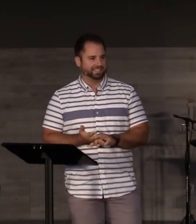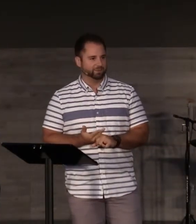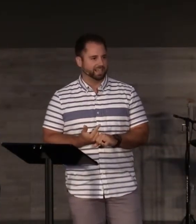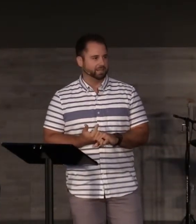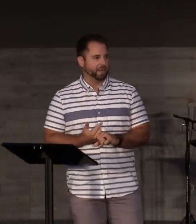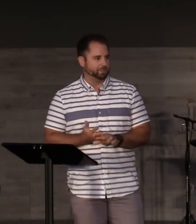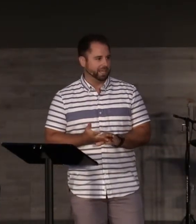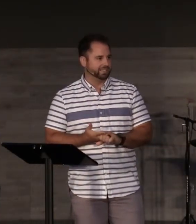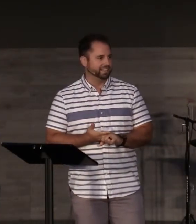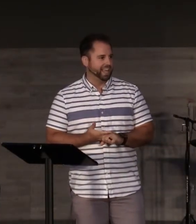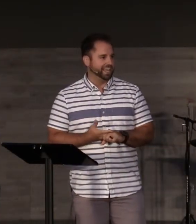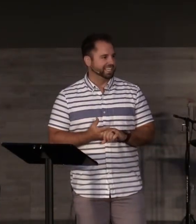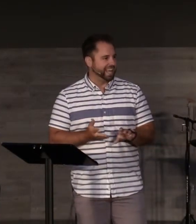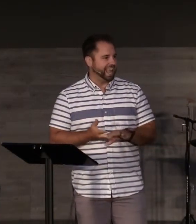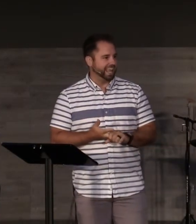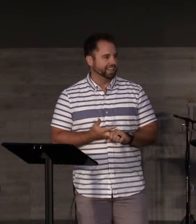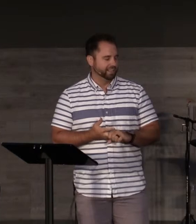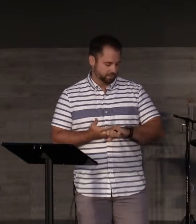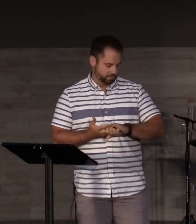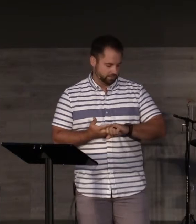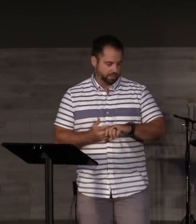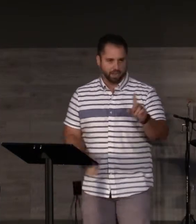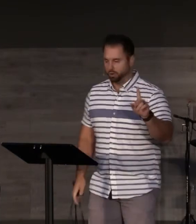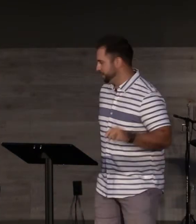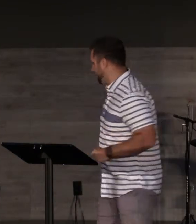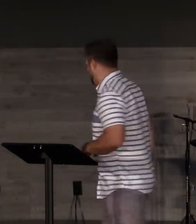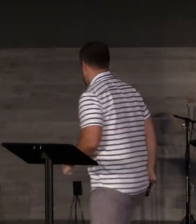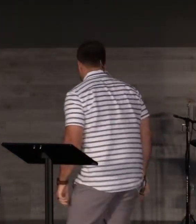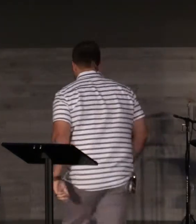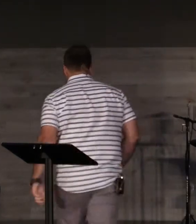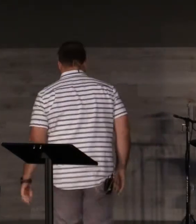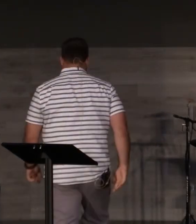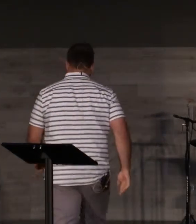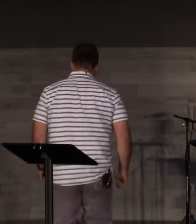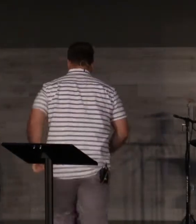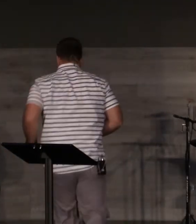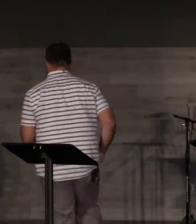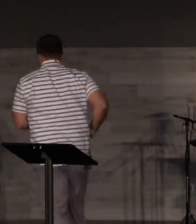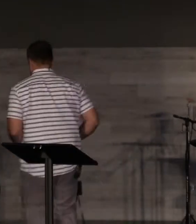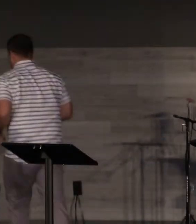Yes, we talked about peace. And today, hey, hold on 1 second.